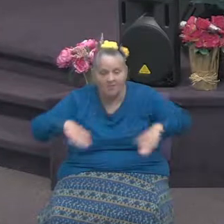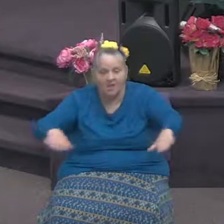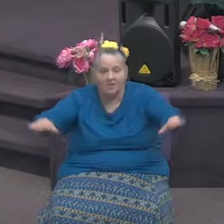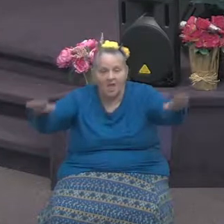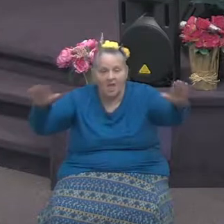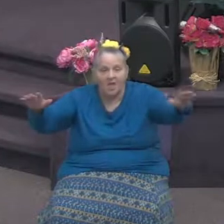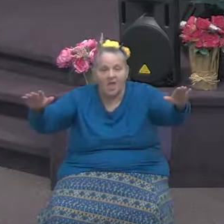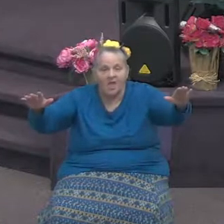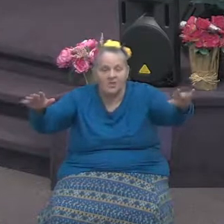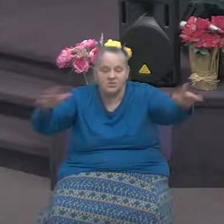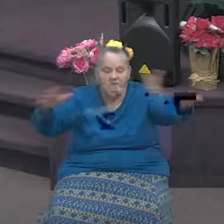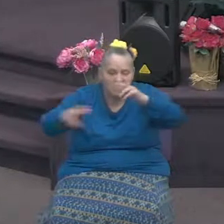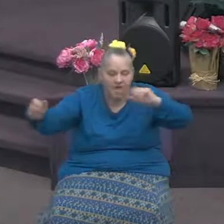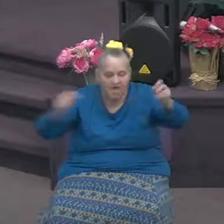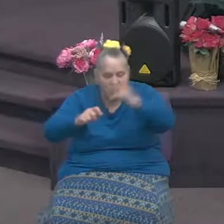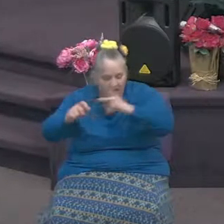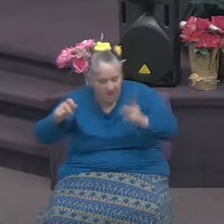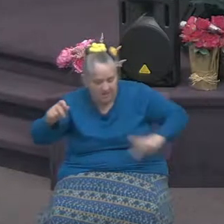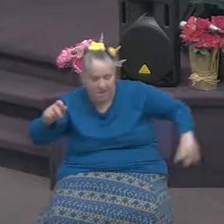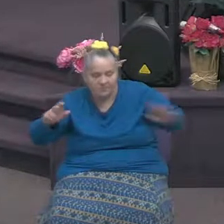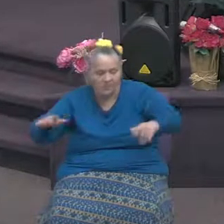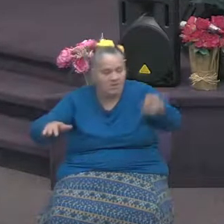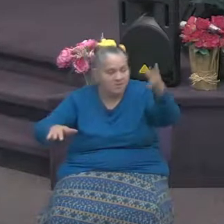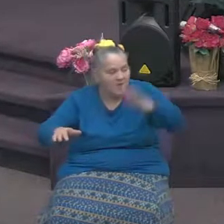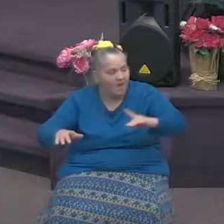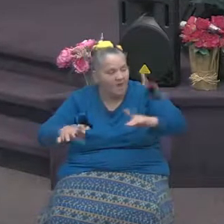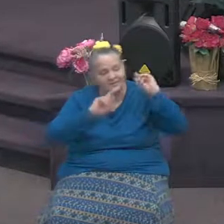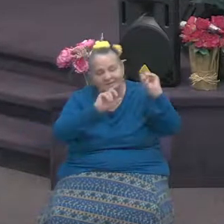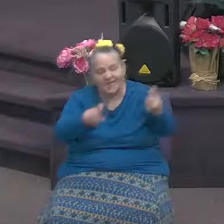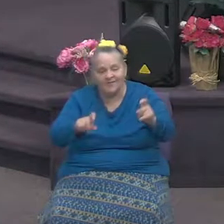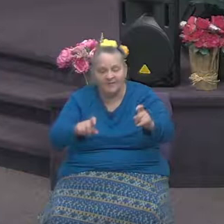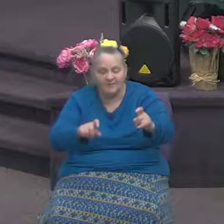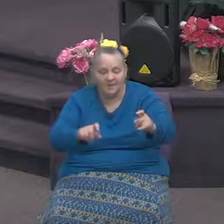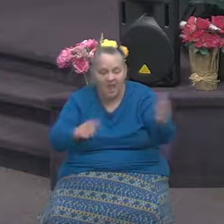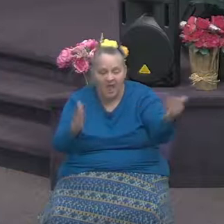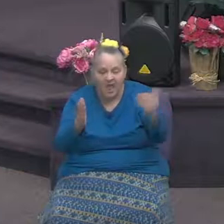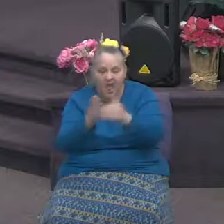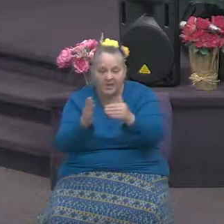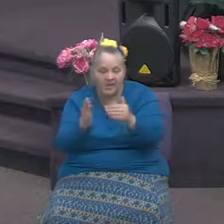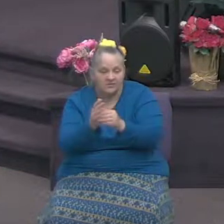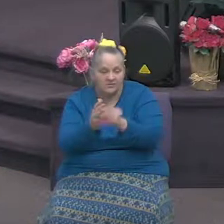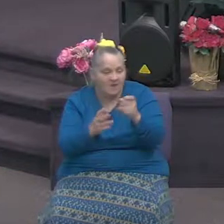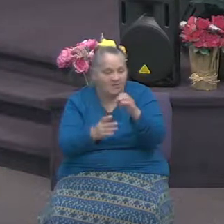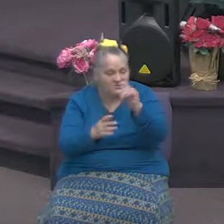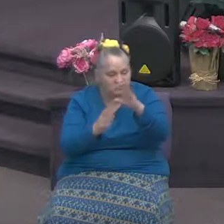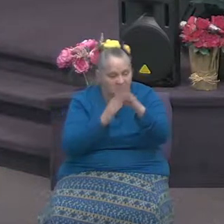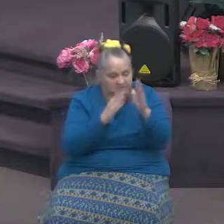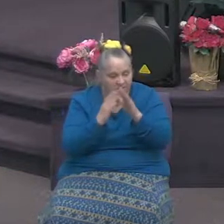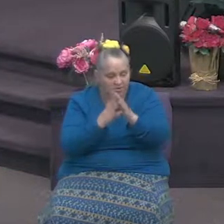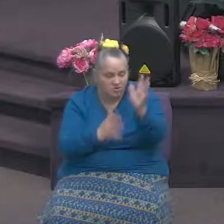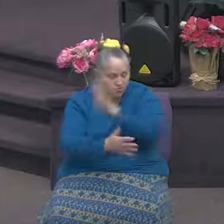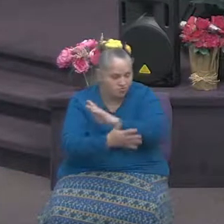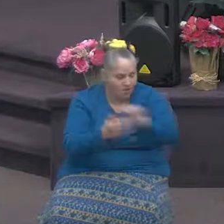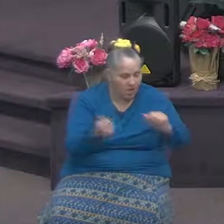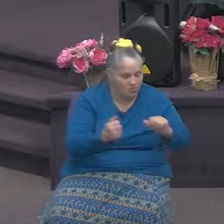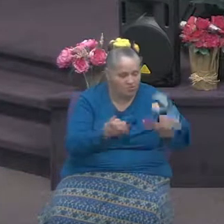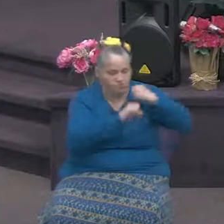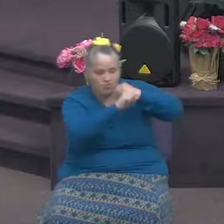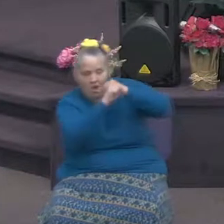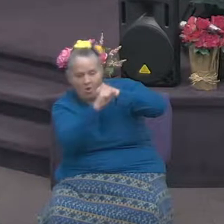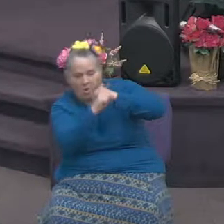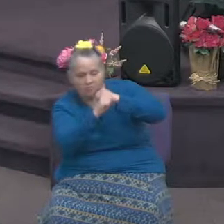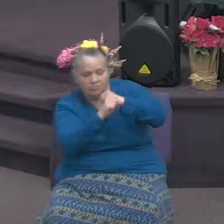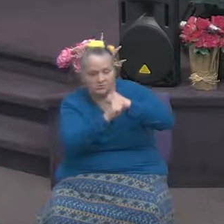He shook the kingdoms. The Lord hath given a commandment against the merchant city to destroy the